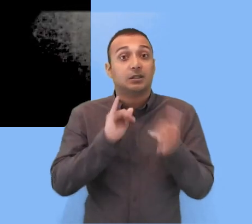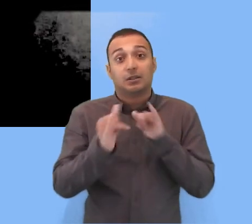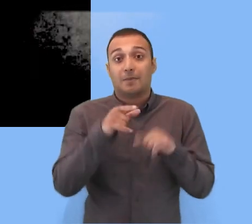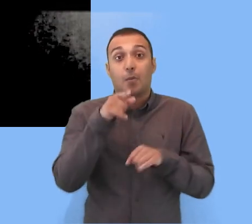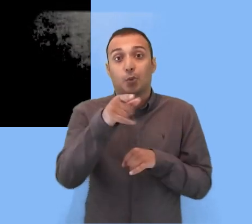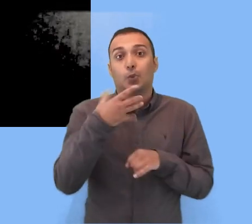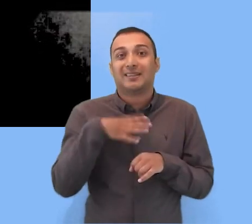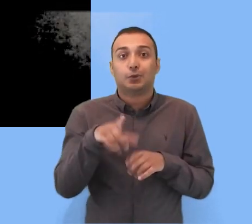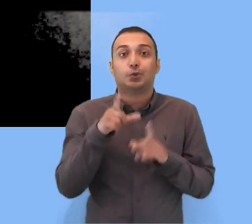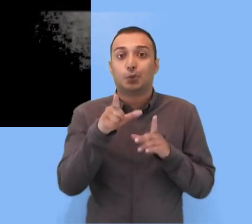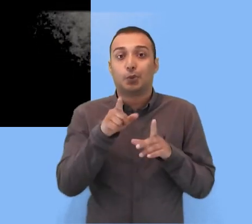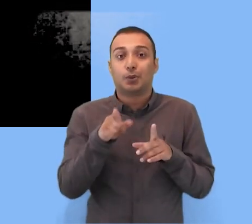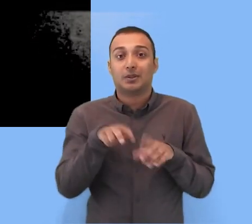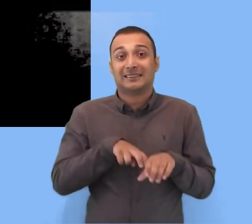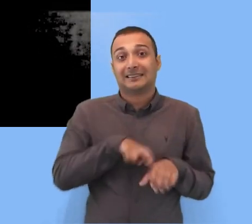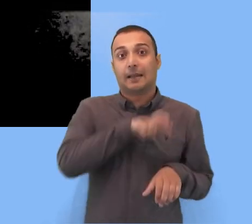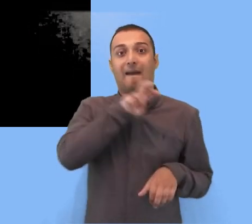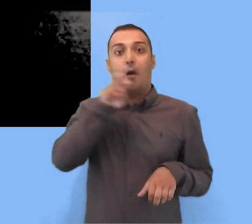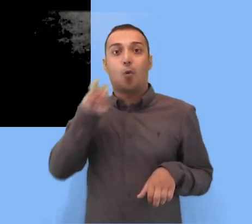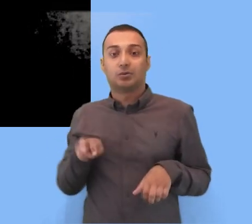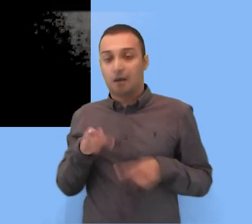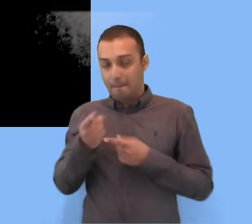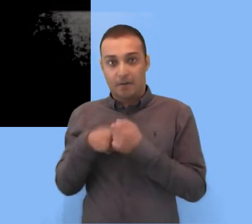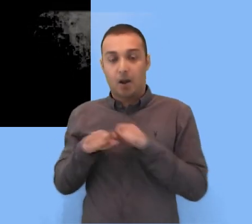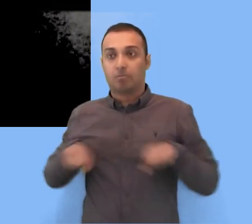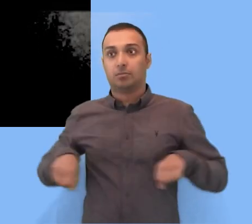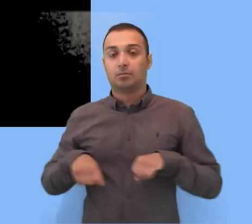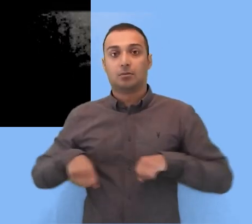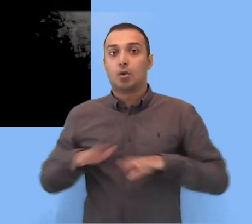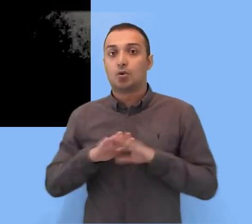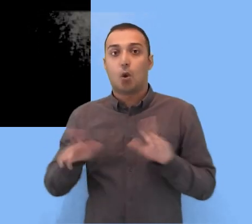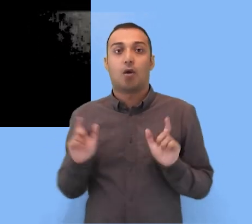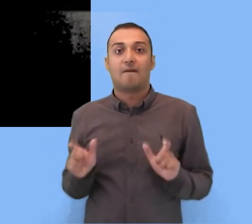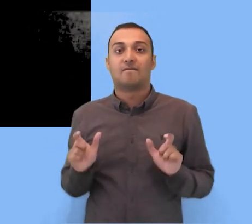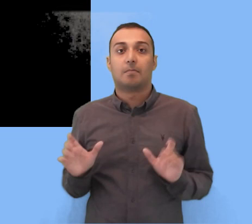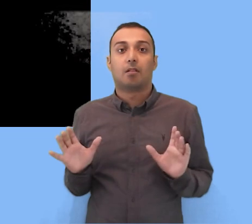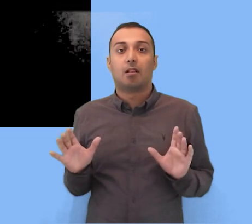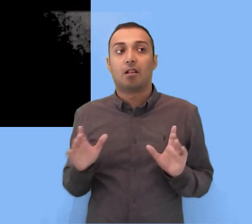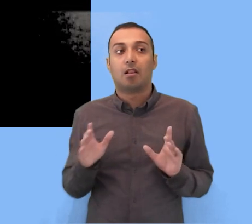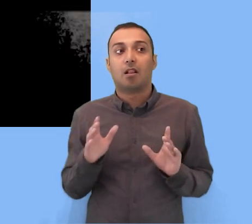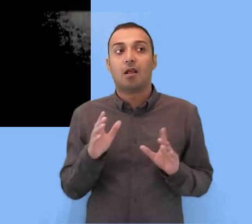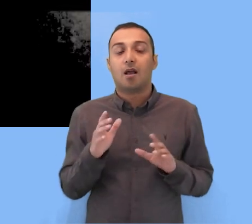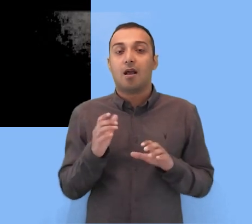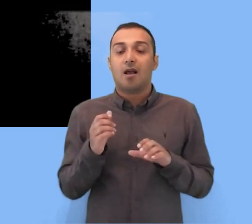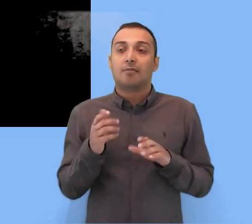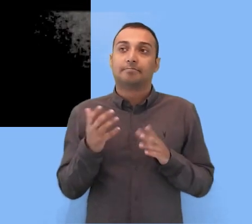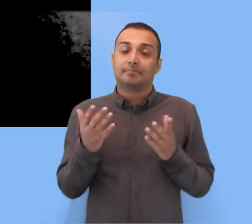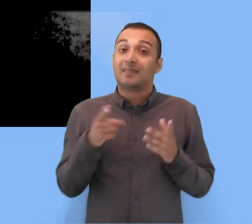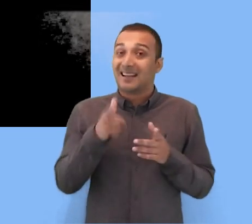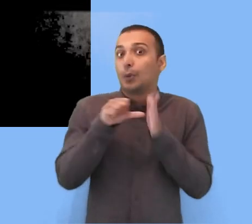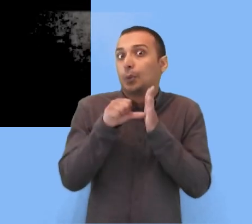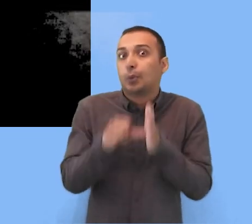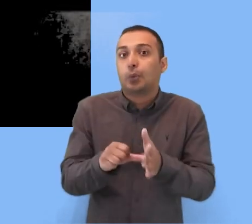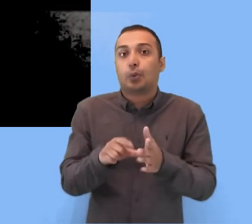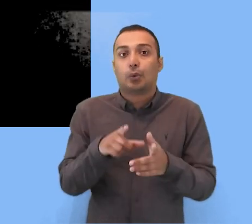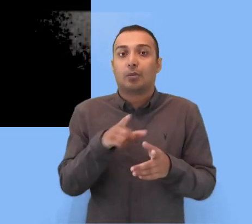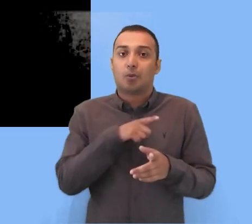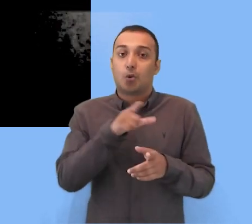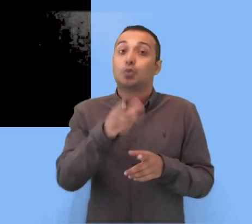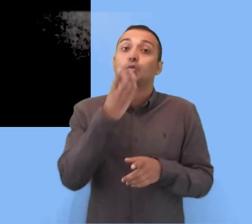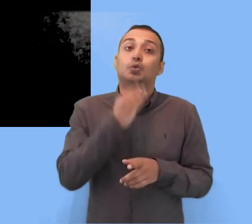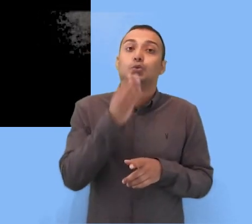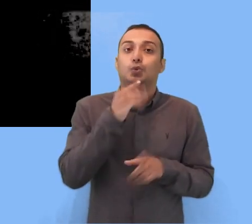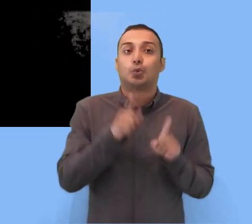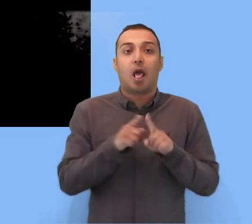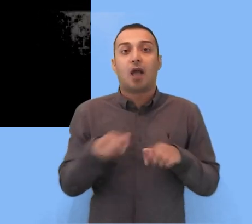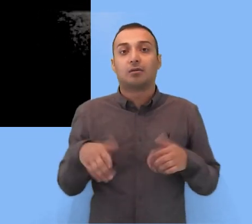feel what it's like to not belong to the majority. But yeah, apart from that, and that's something that can't be done